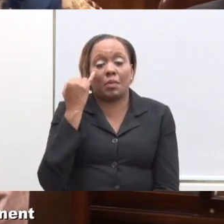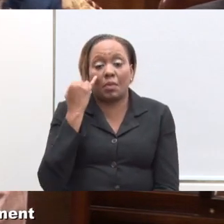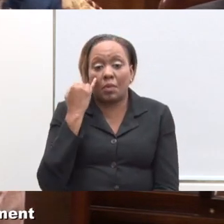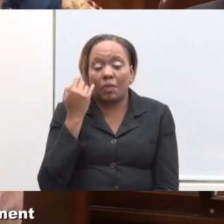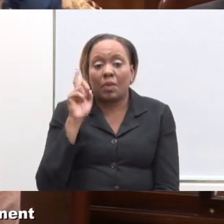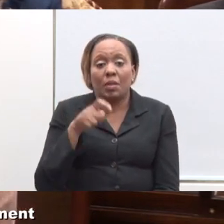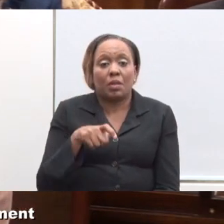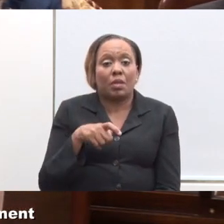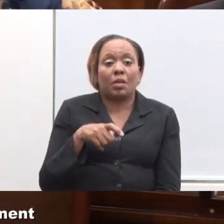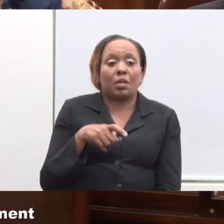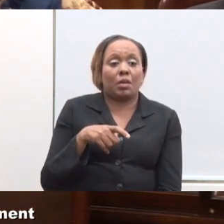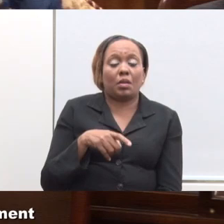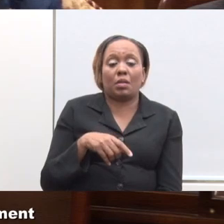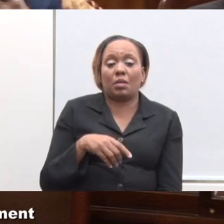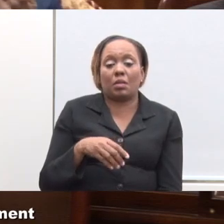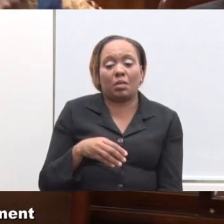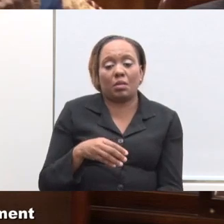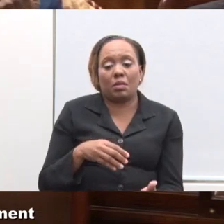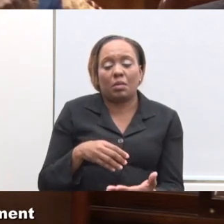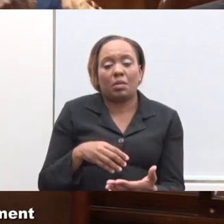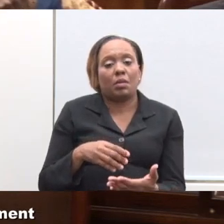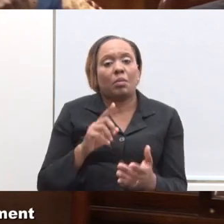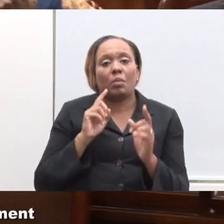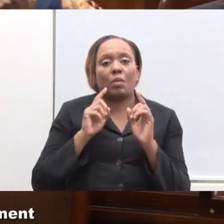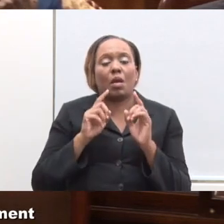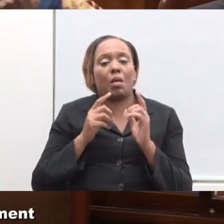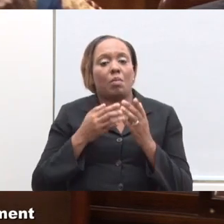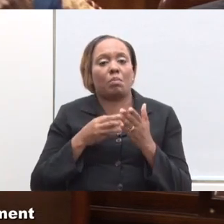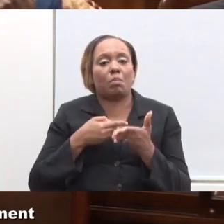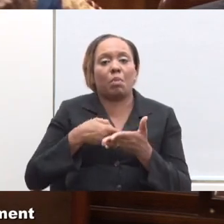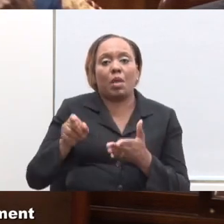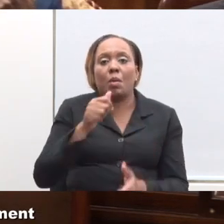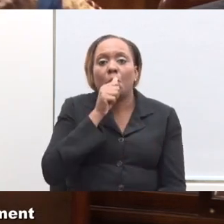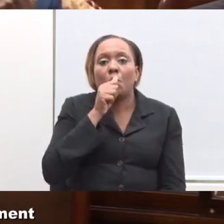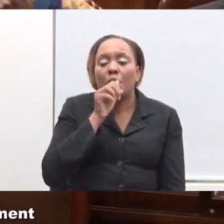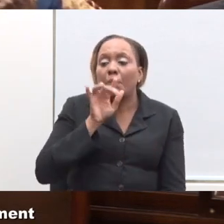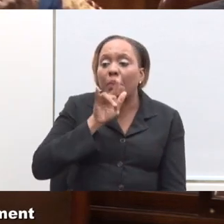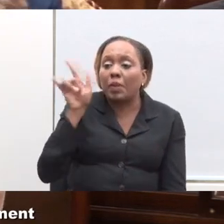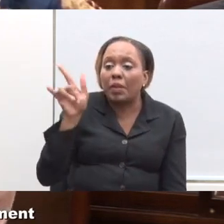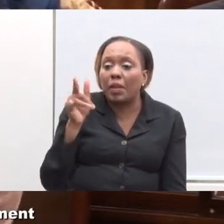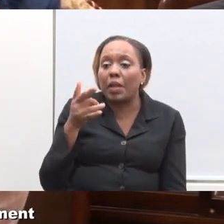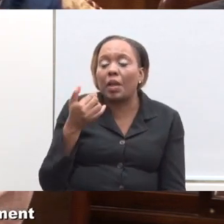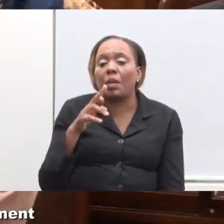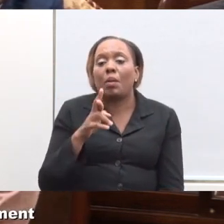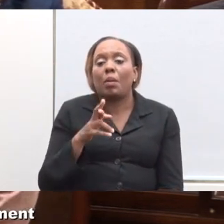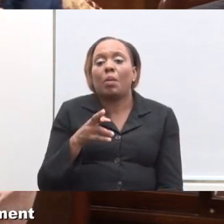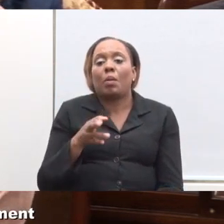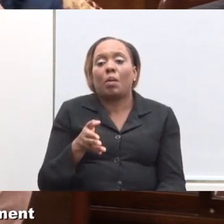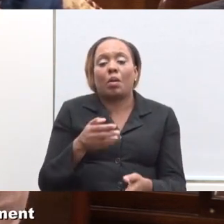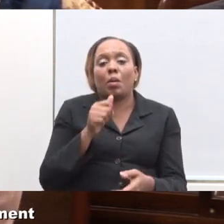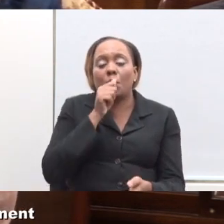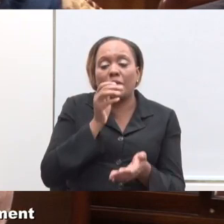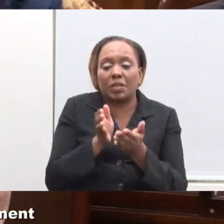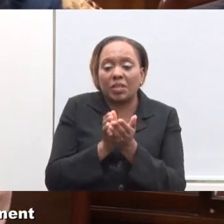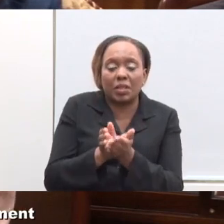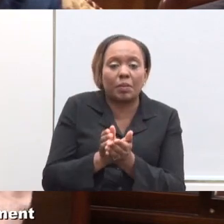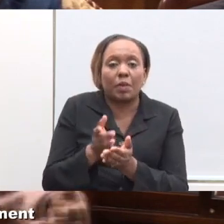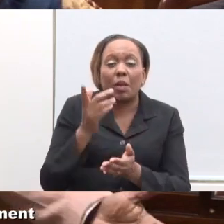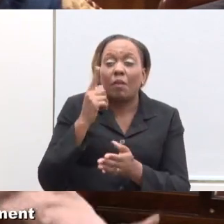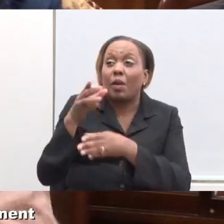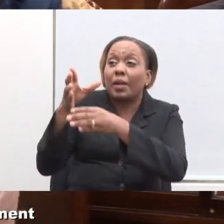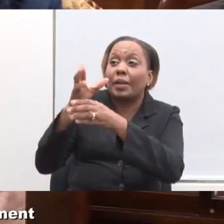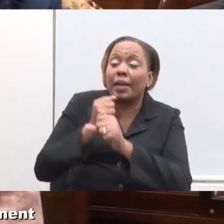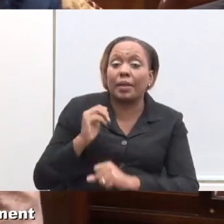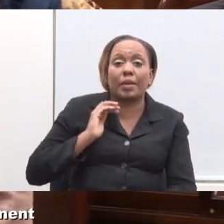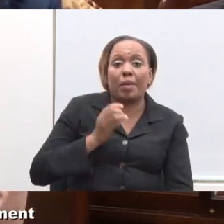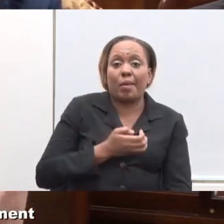we need in terms of vital supplies. I think we have already assured the country that we have a good stock of food supply, and therefore